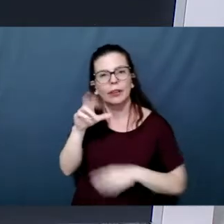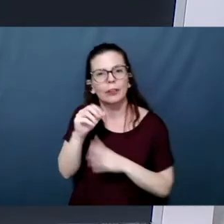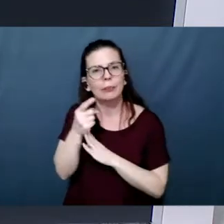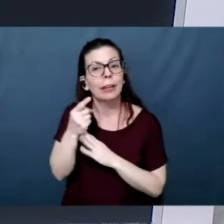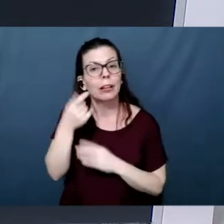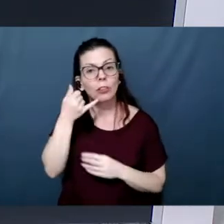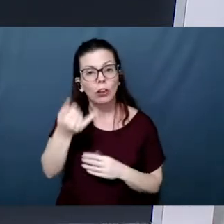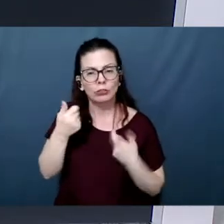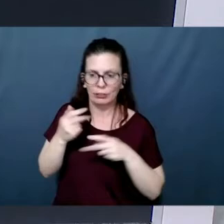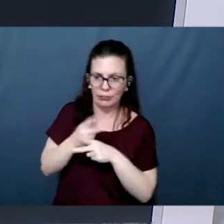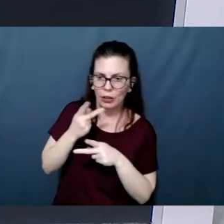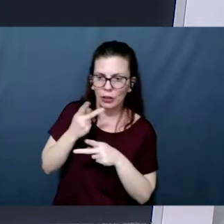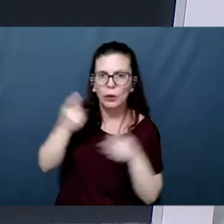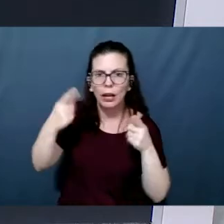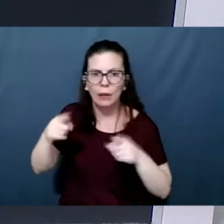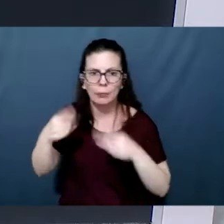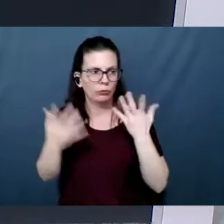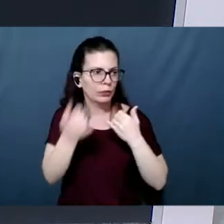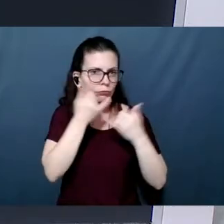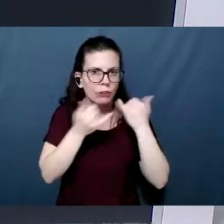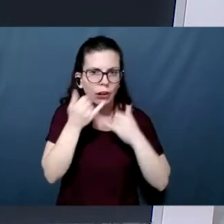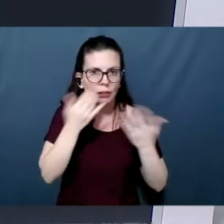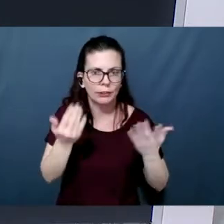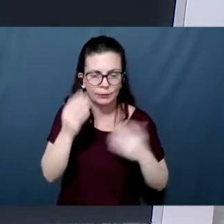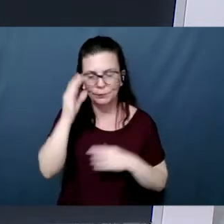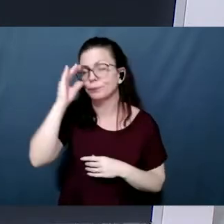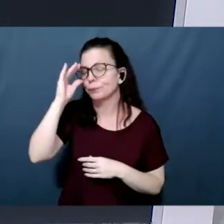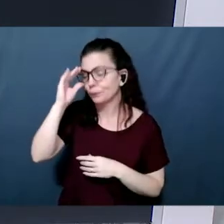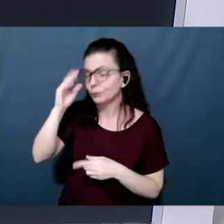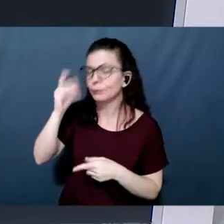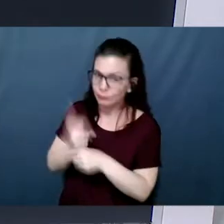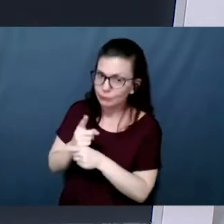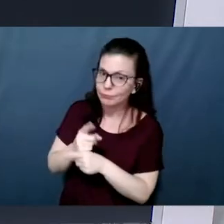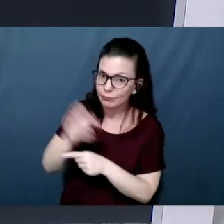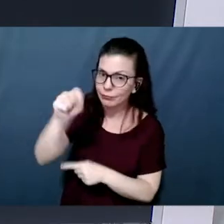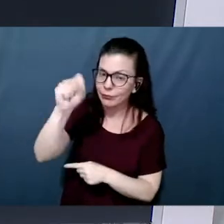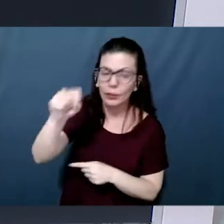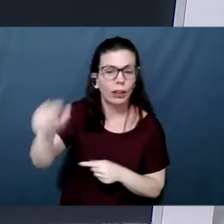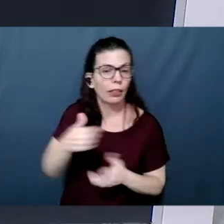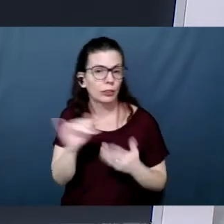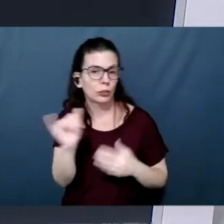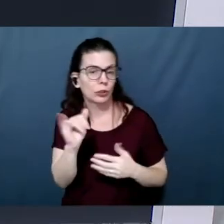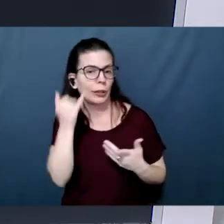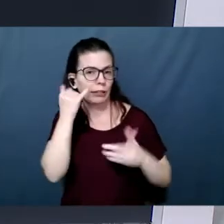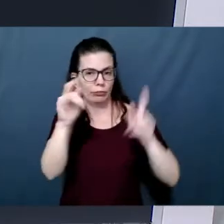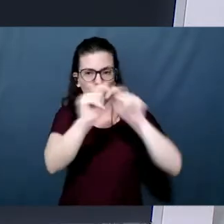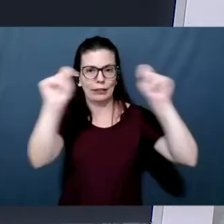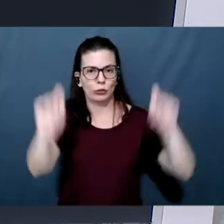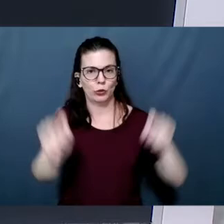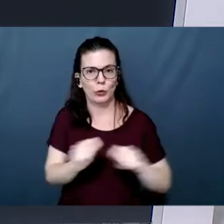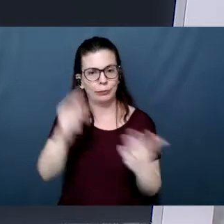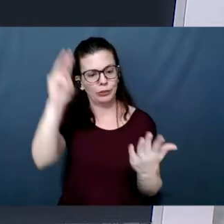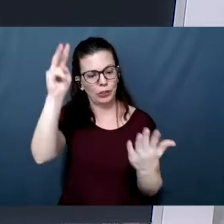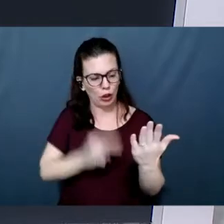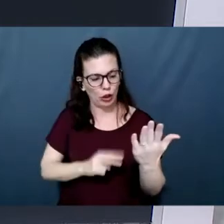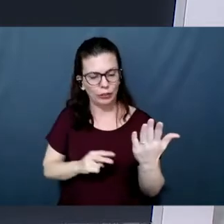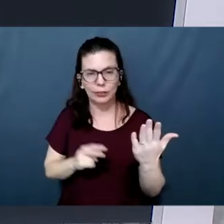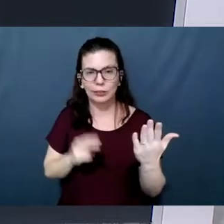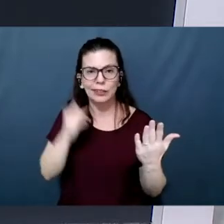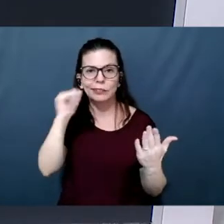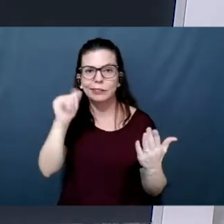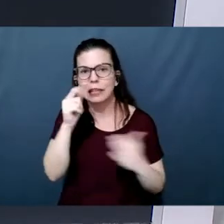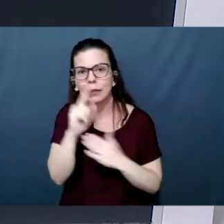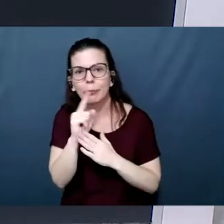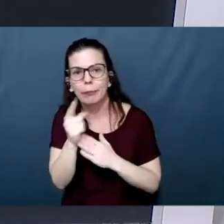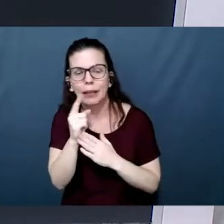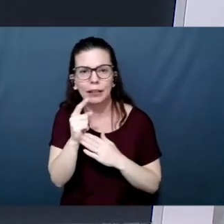and what went wrong. Yes, exactly. And I think the other thing is, even if you have a transcript, if you have a 10-minute long or a 20-minute long call, now